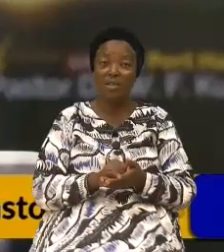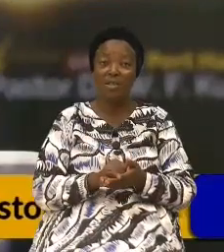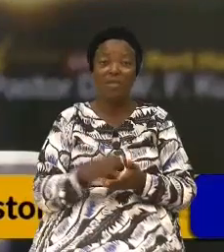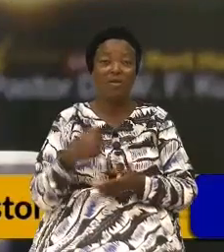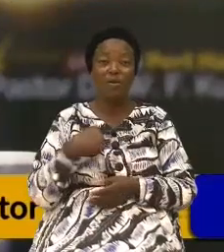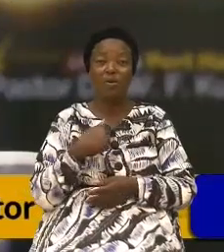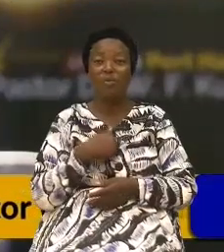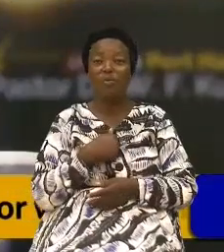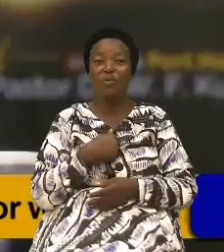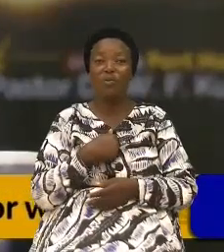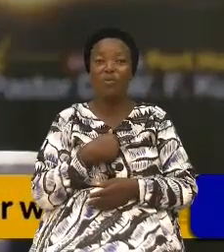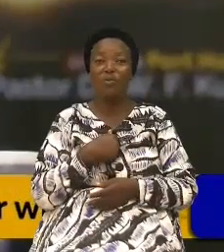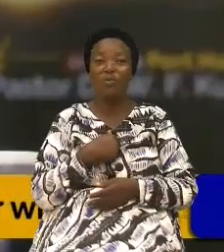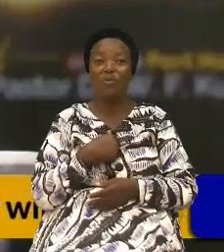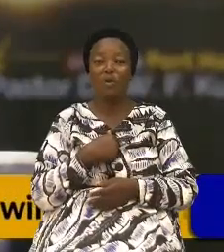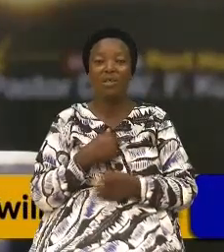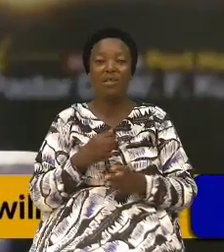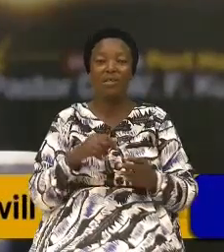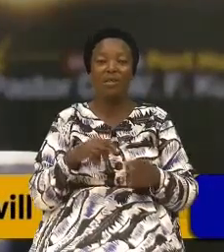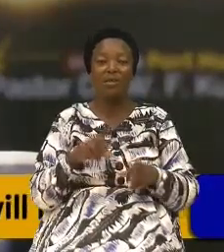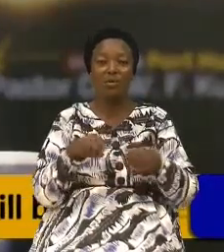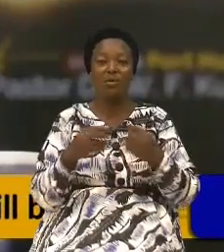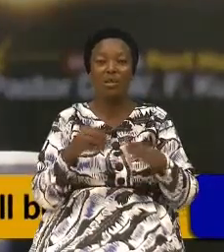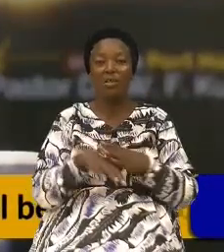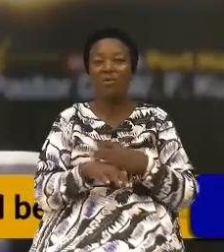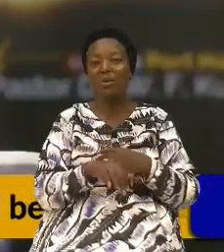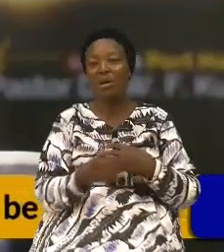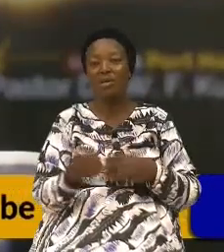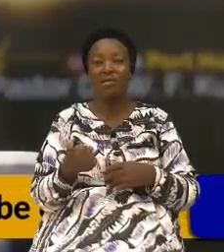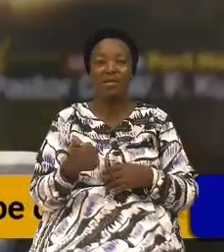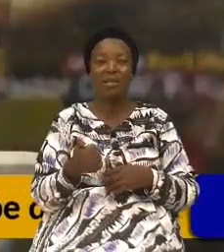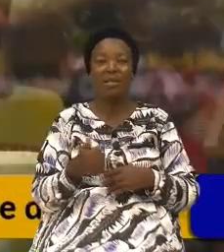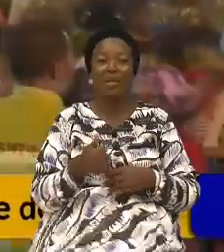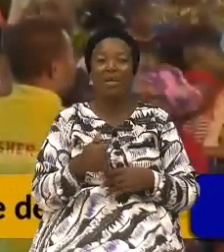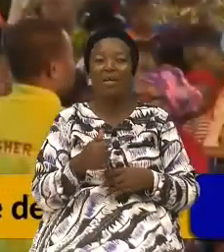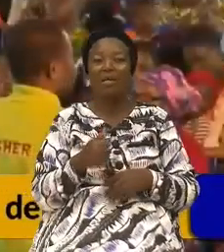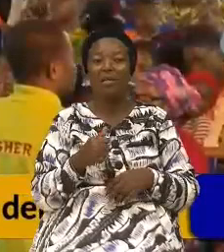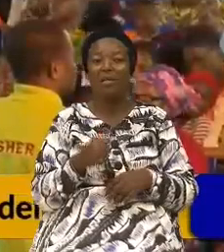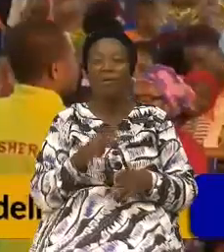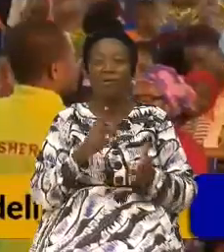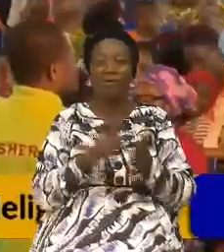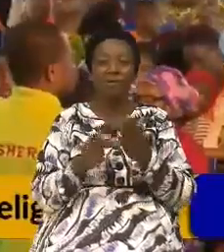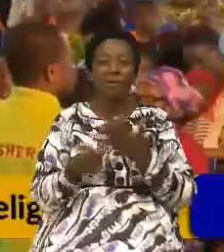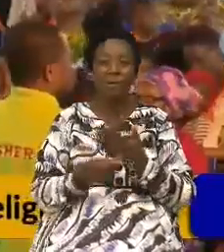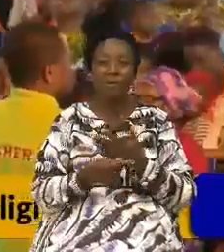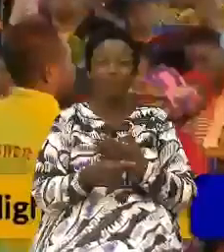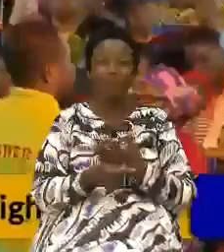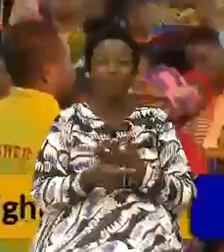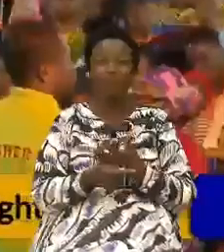get into another practical session, just like this one we are in now.